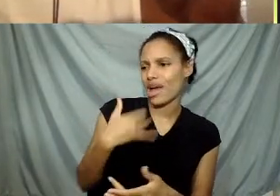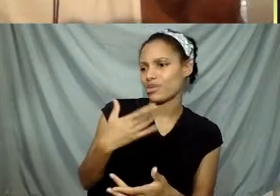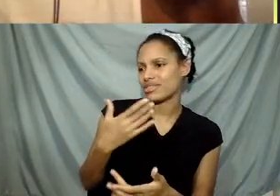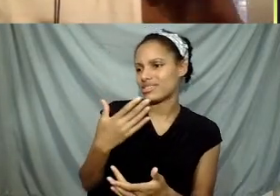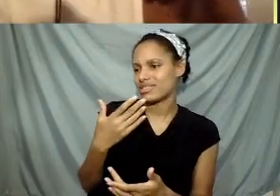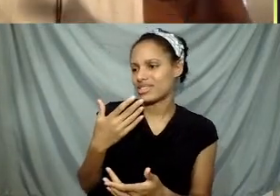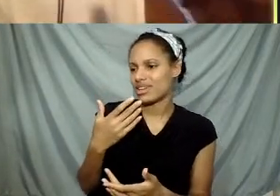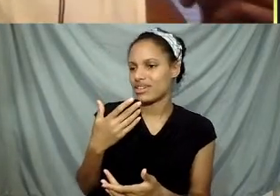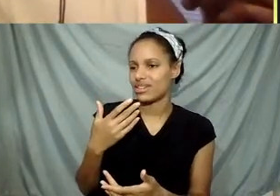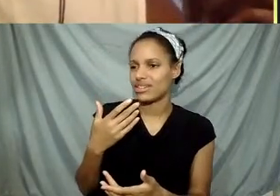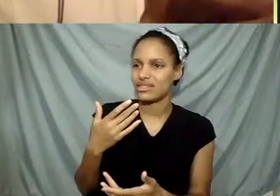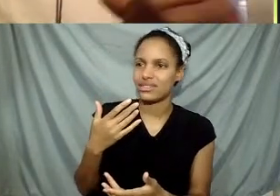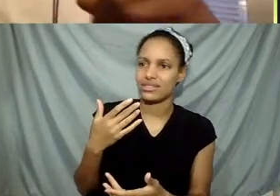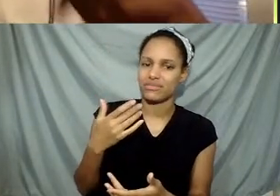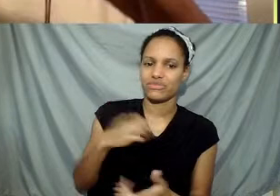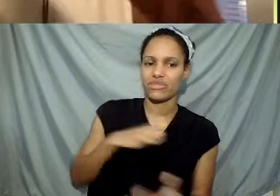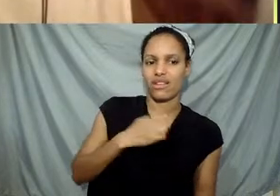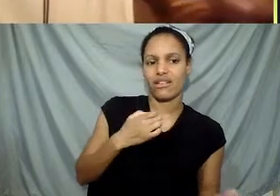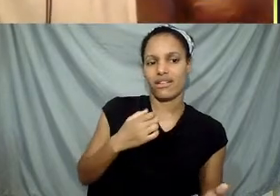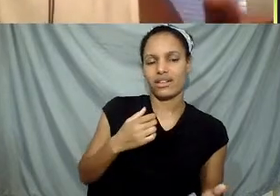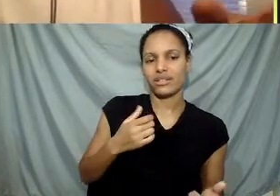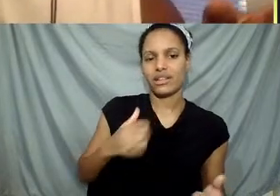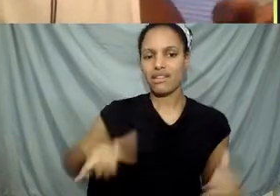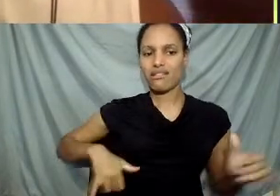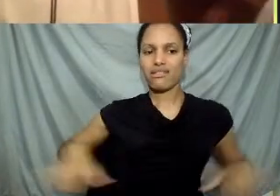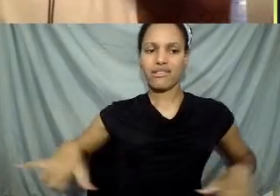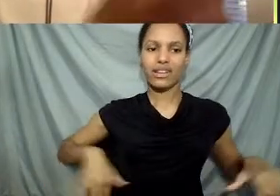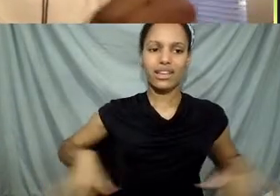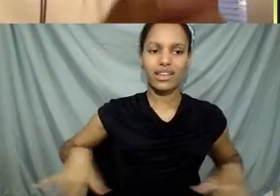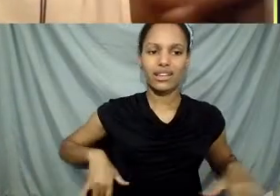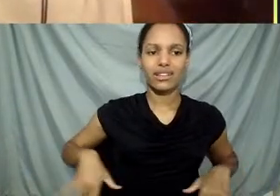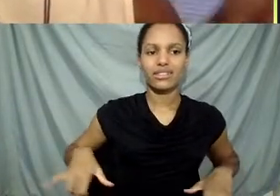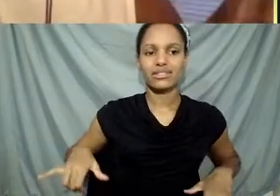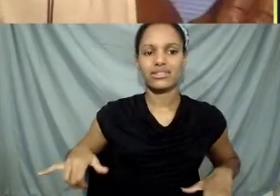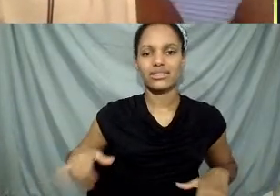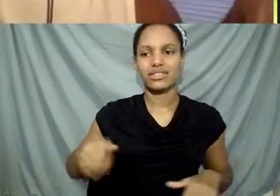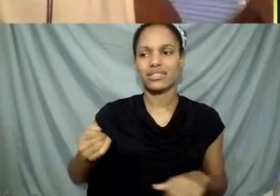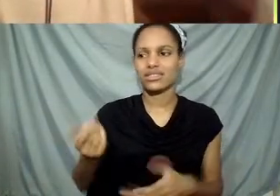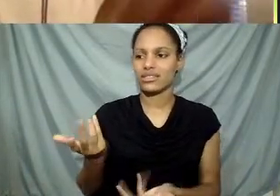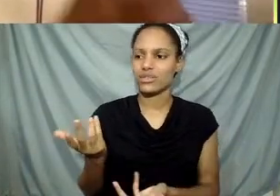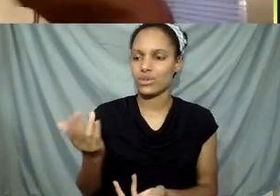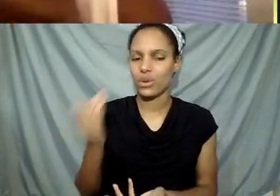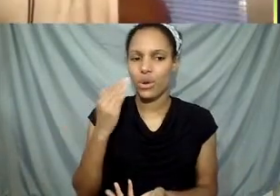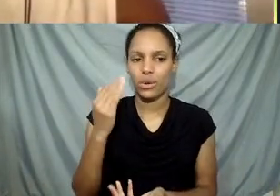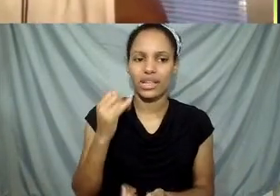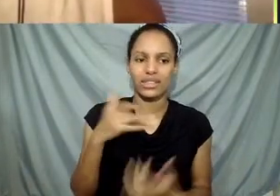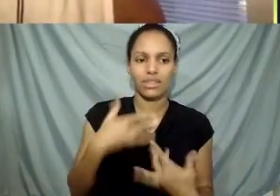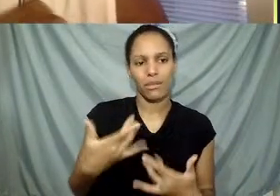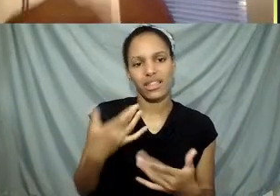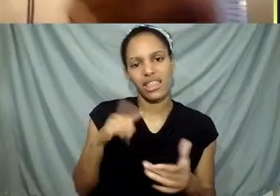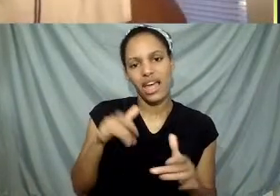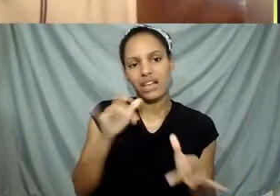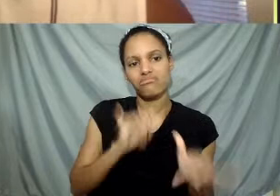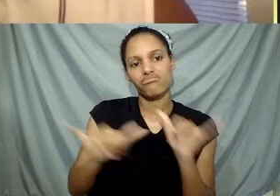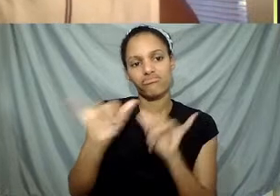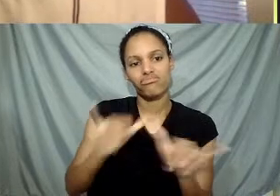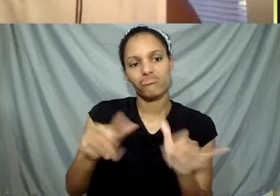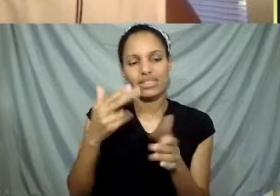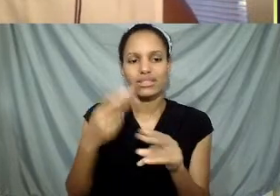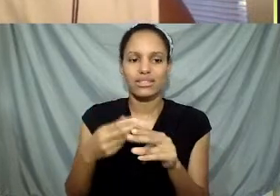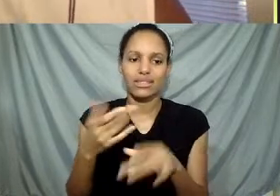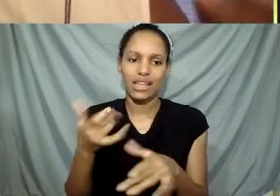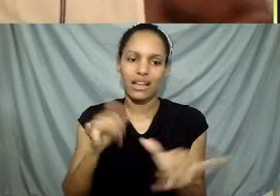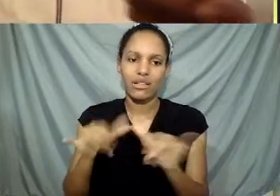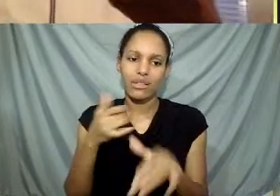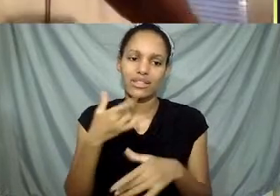too ambitious or whatever those things are that little Black boys get told and little Black girls get told when they're supposed to behave a certain